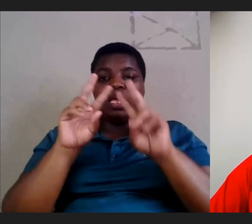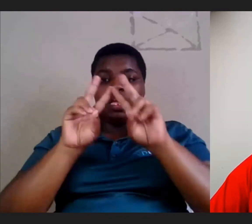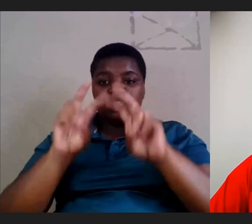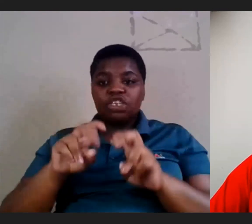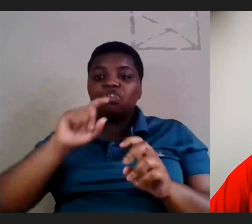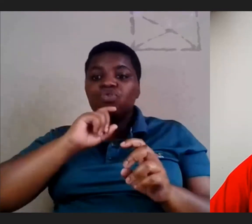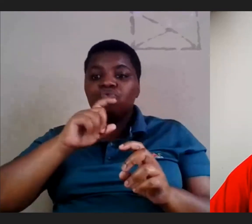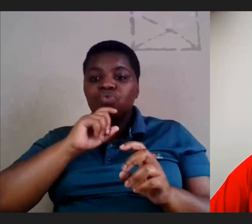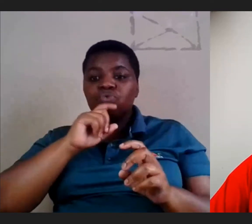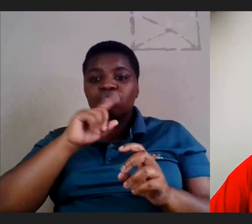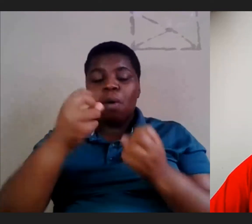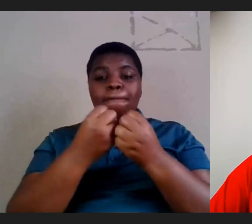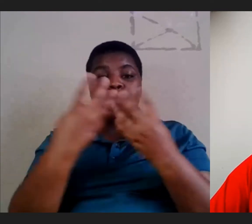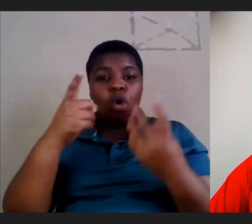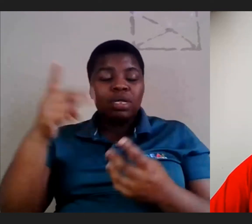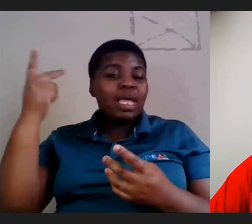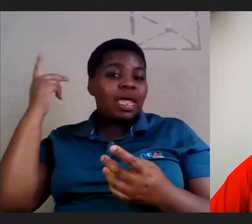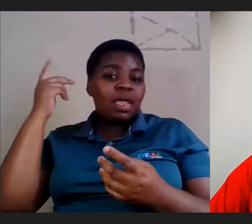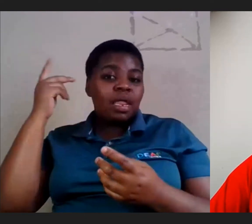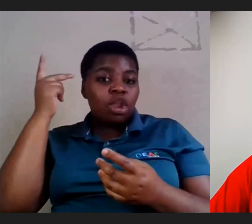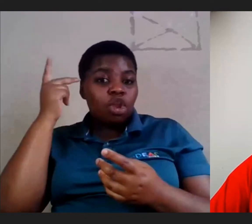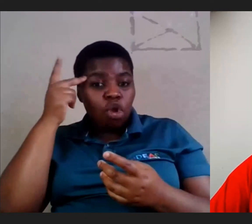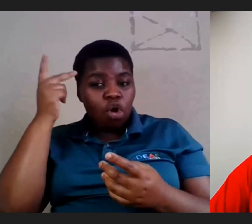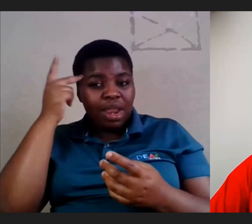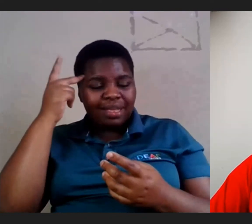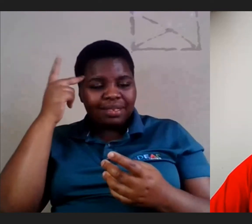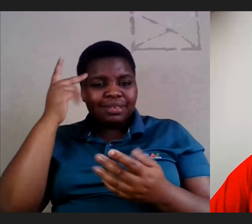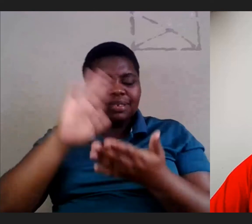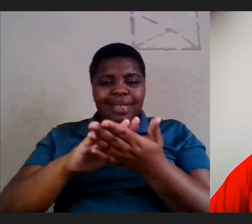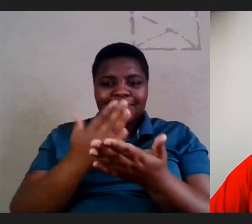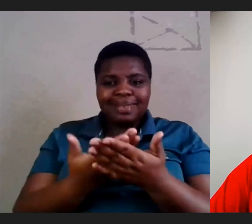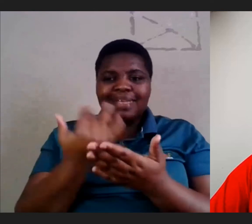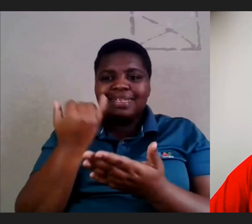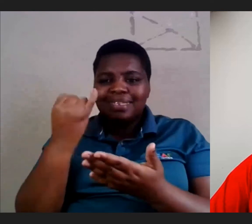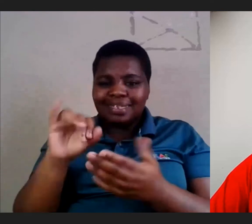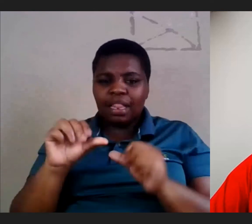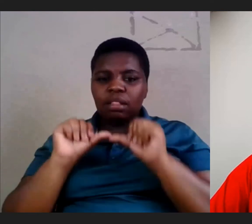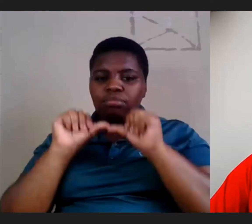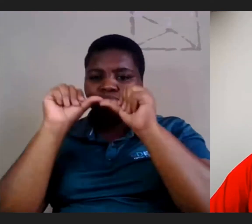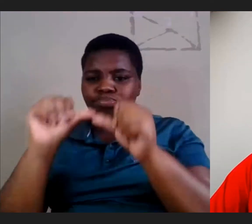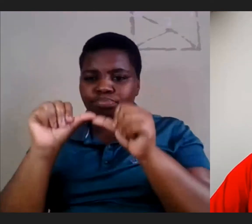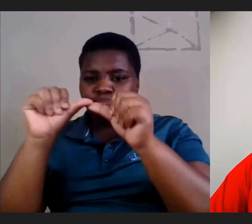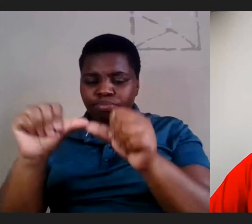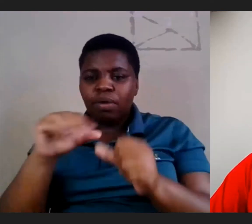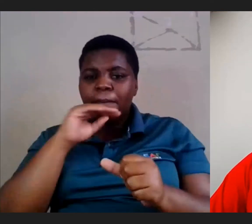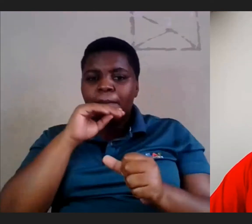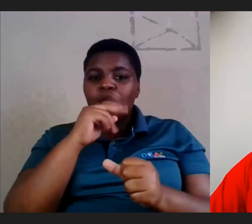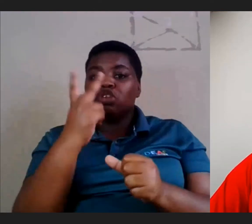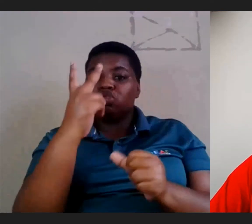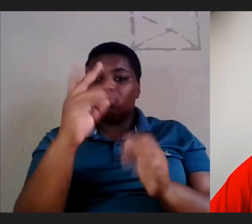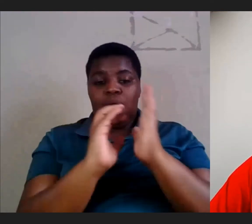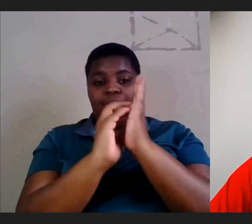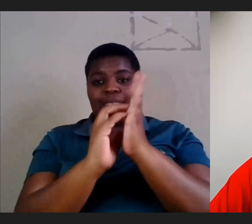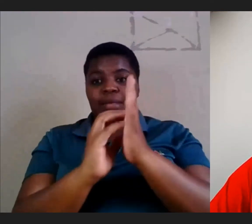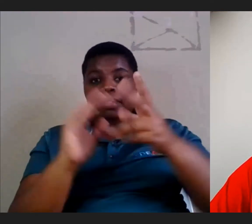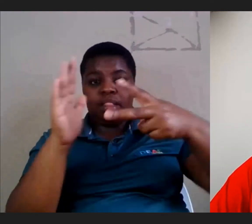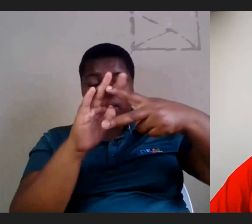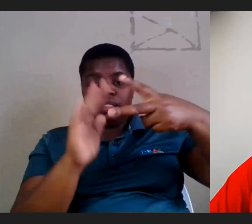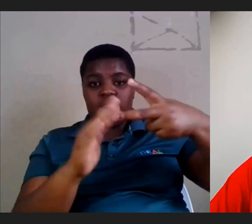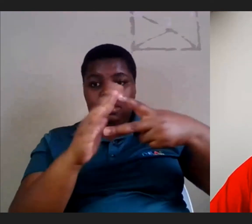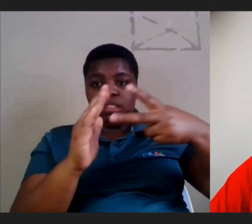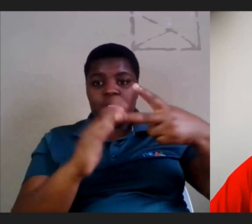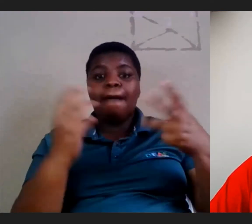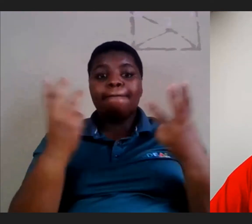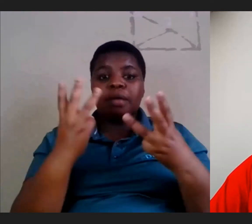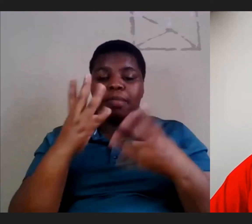of this knowledge translation still has to happen, 2 examples will be shared now from groups who have worked with the